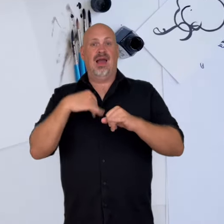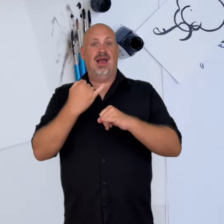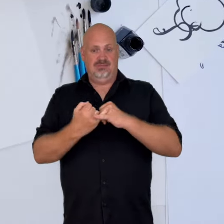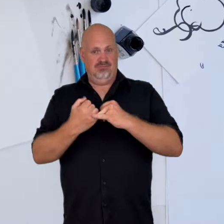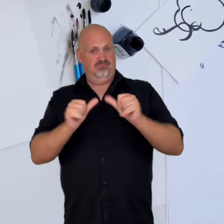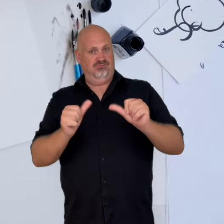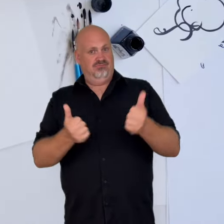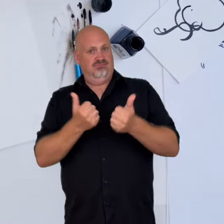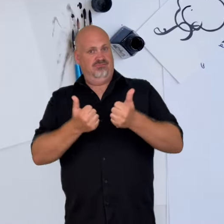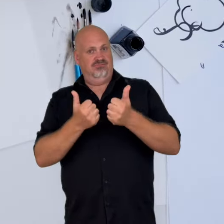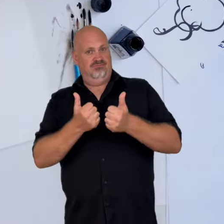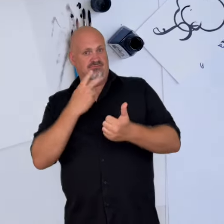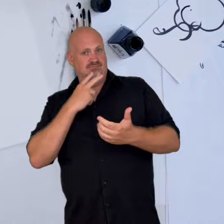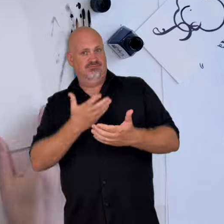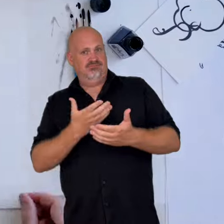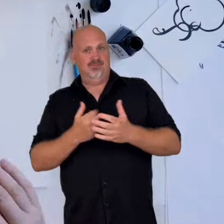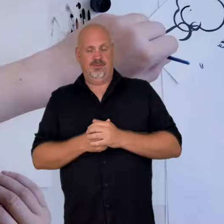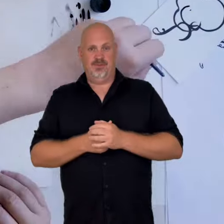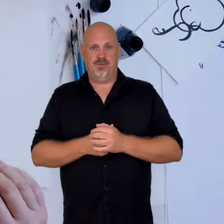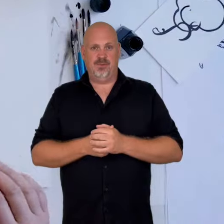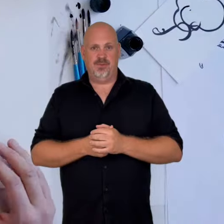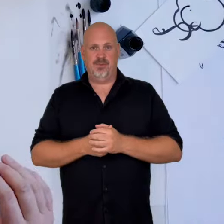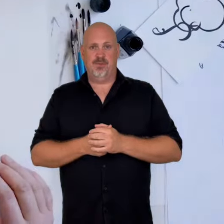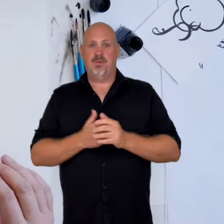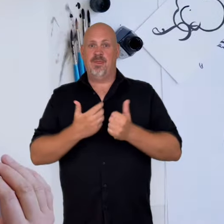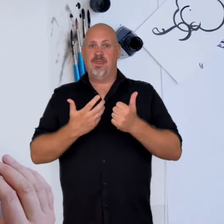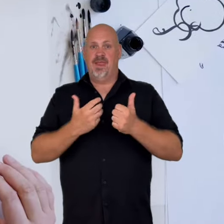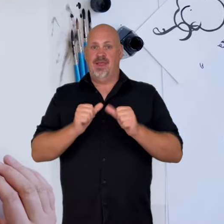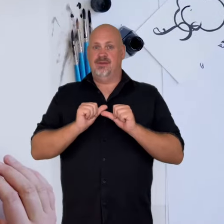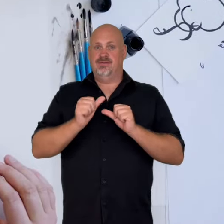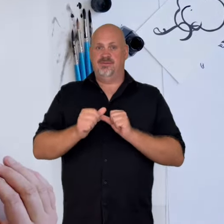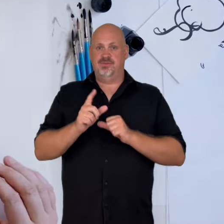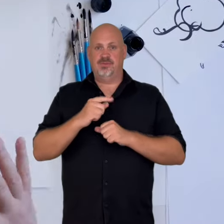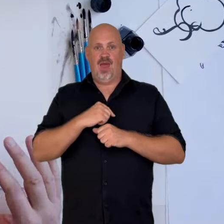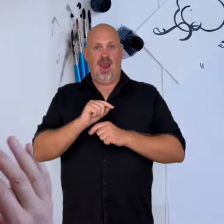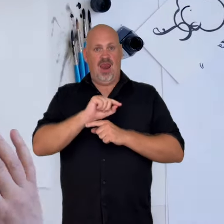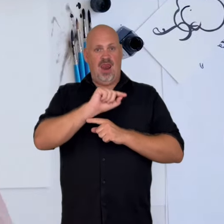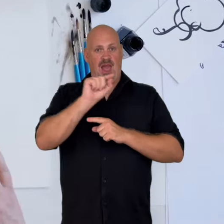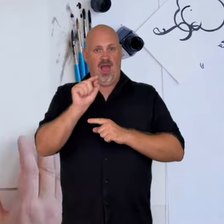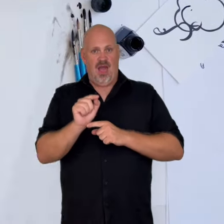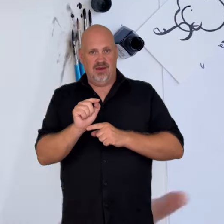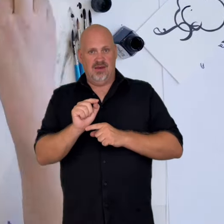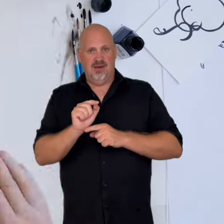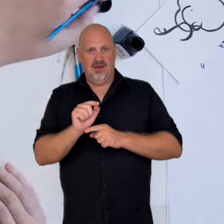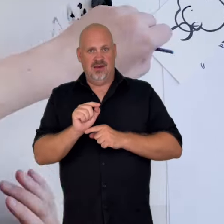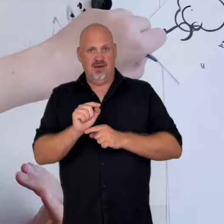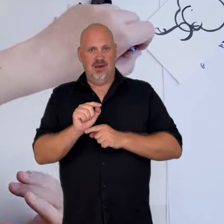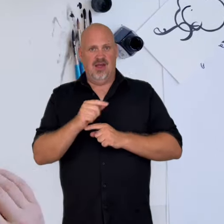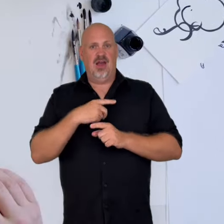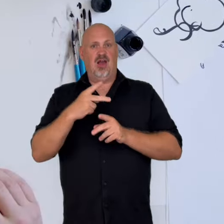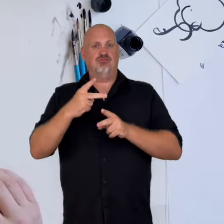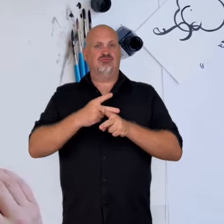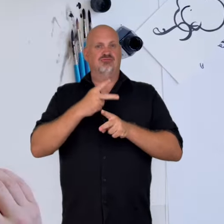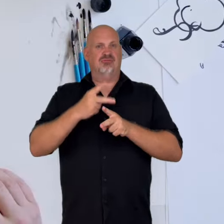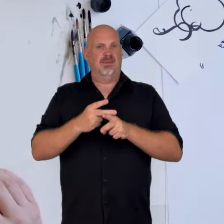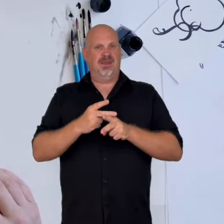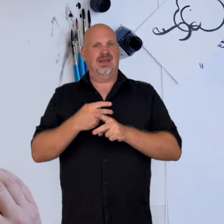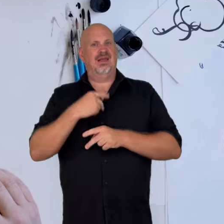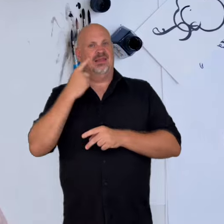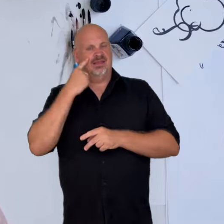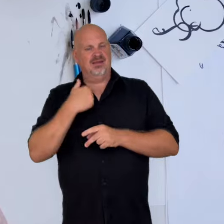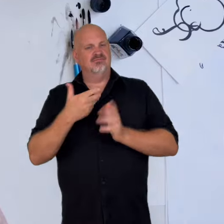more abstract or bigger shapes, you know, don't follow this exactly. This is just a kind of a template to start. And I think that's